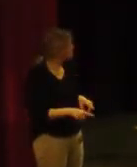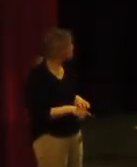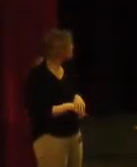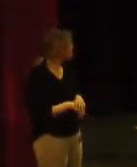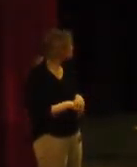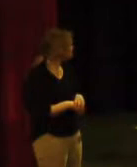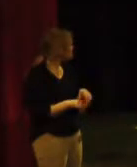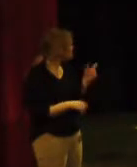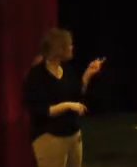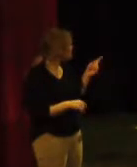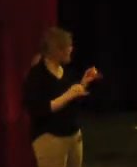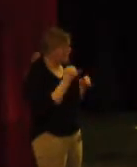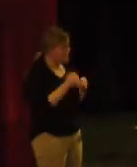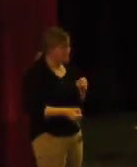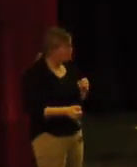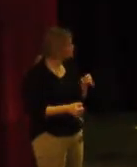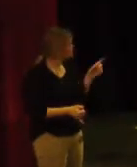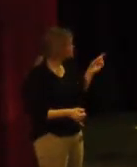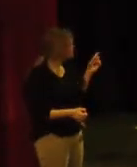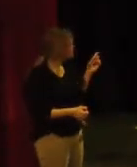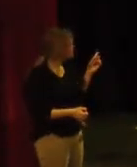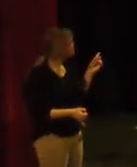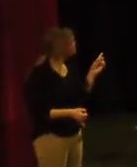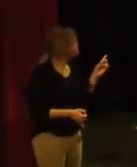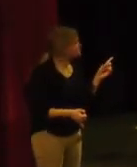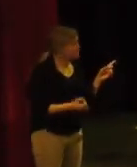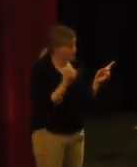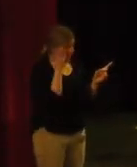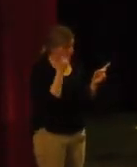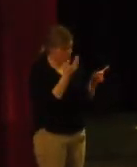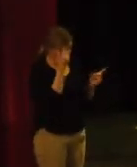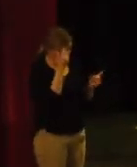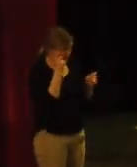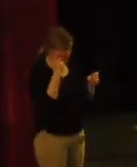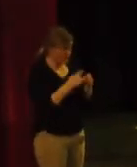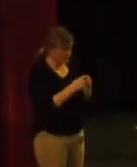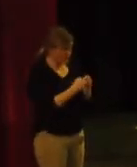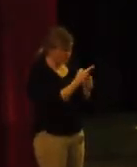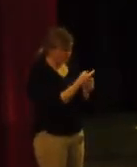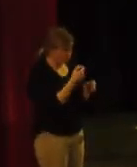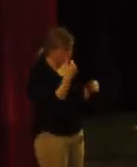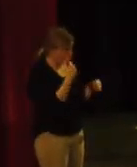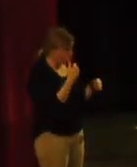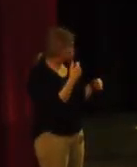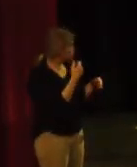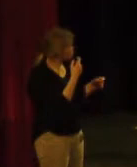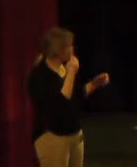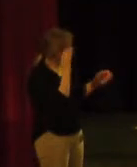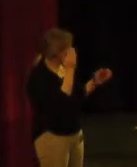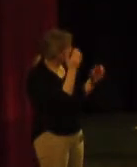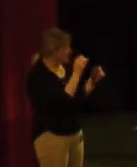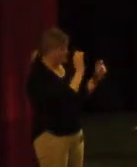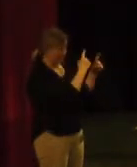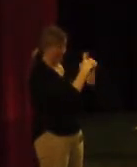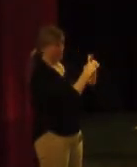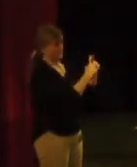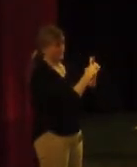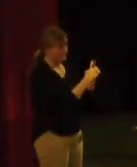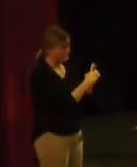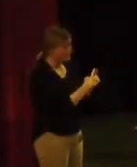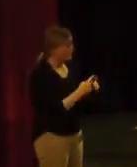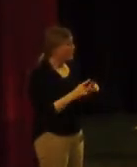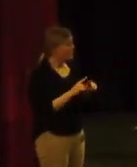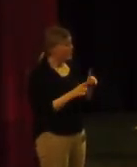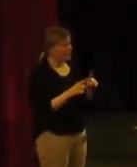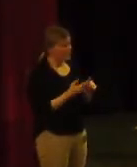border. This is called La X. If those of you who know a little Spanish probably recognize that as the X. And this was just dedicated almost